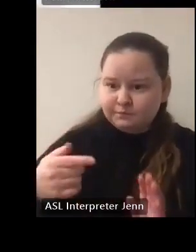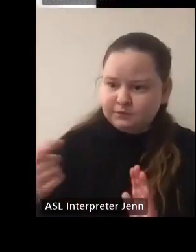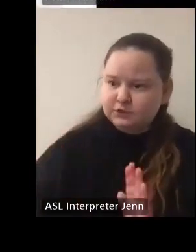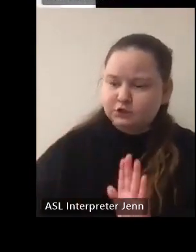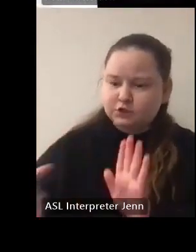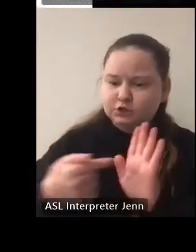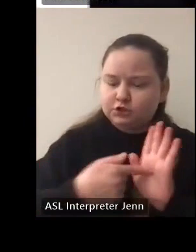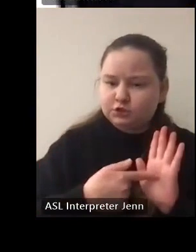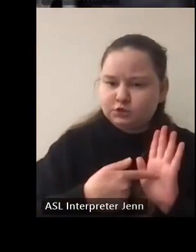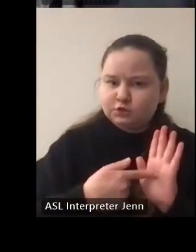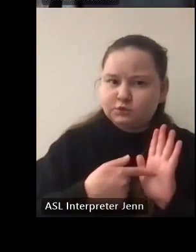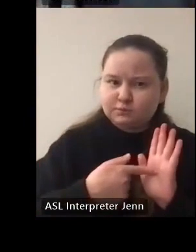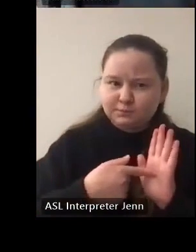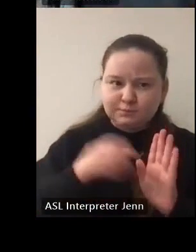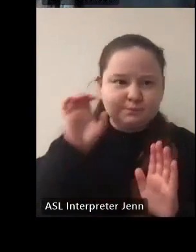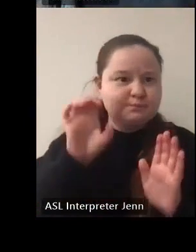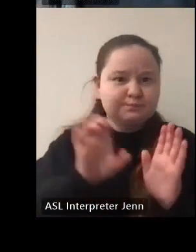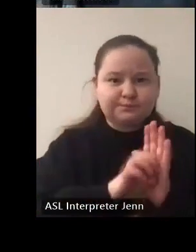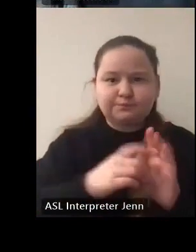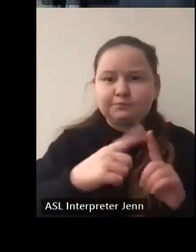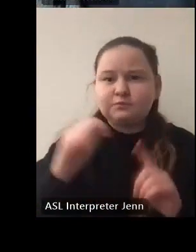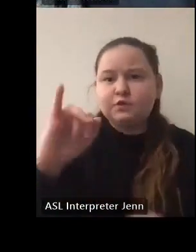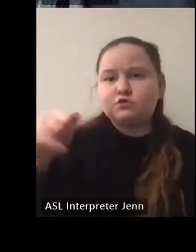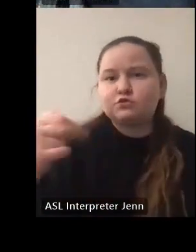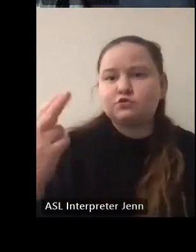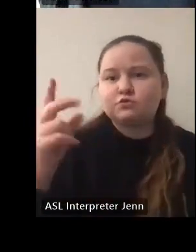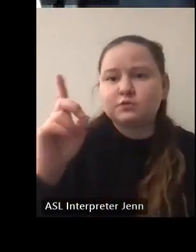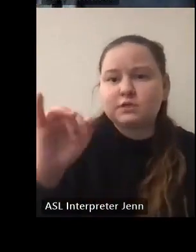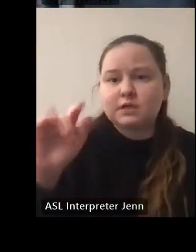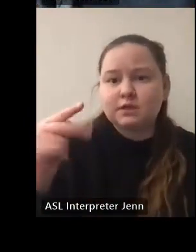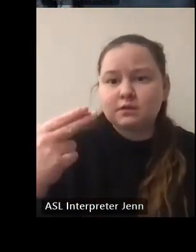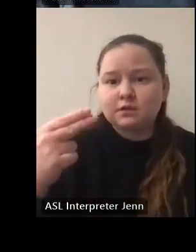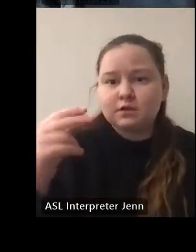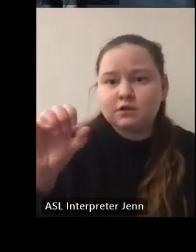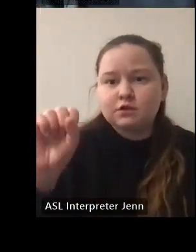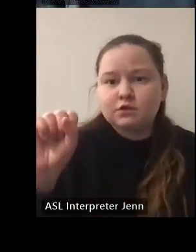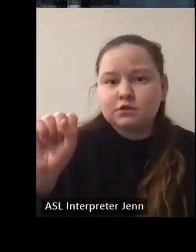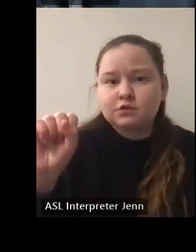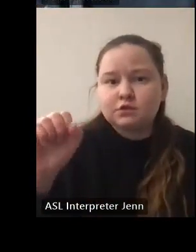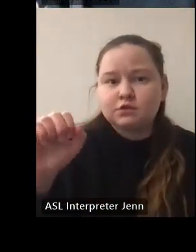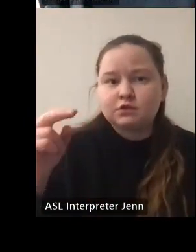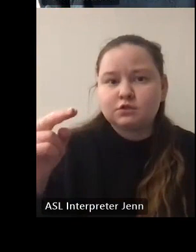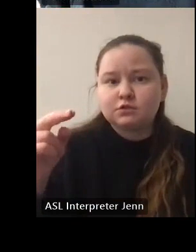today of Judith Snow. And Judith was a keynote speaker for a